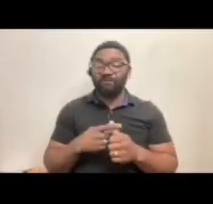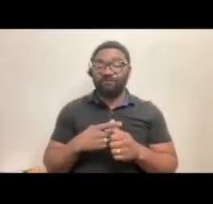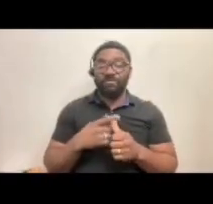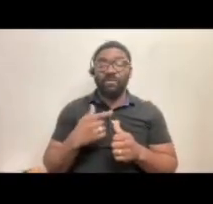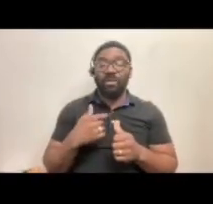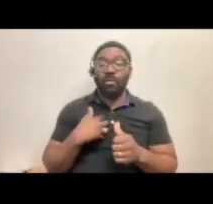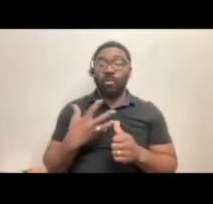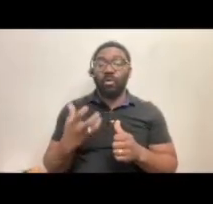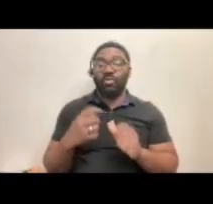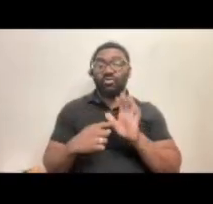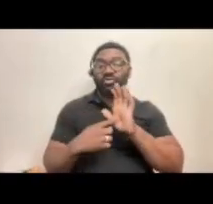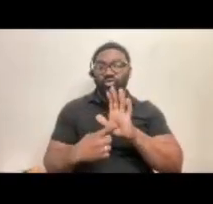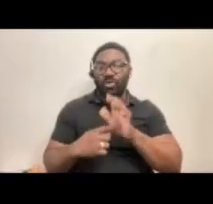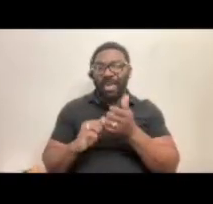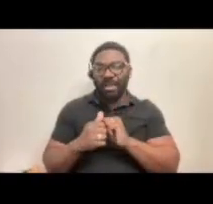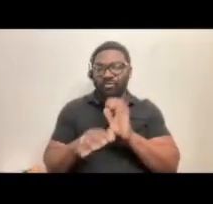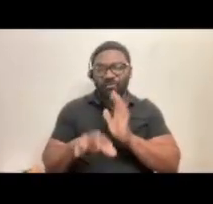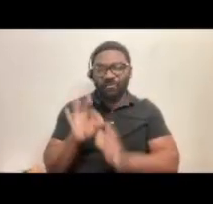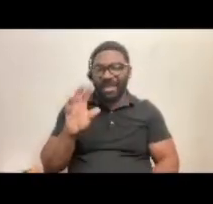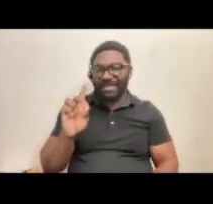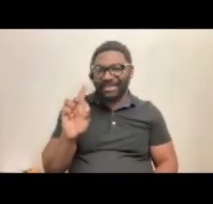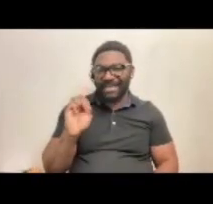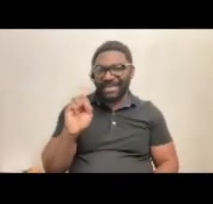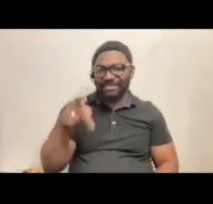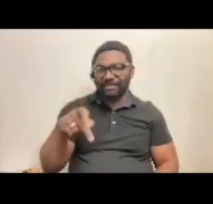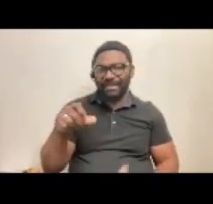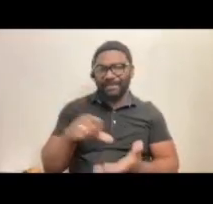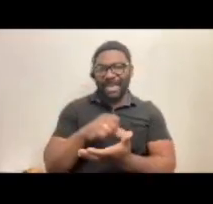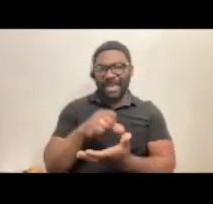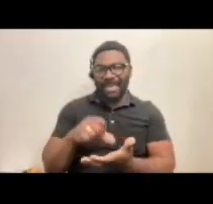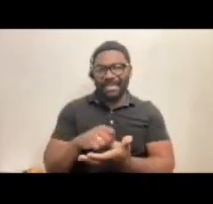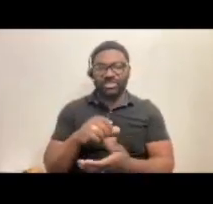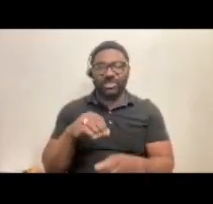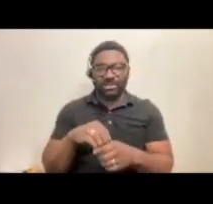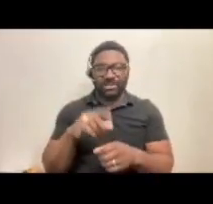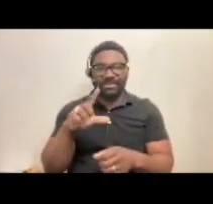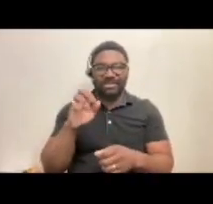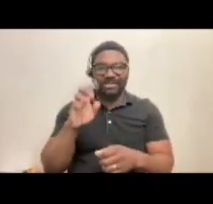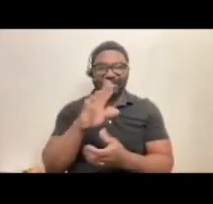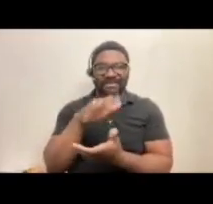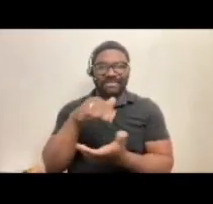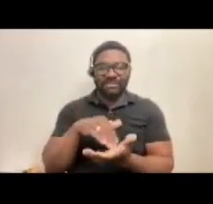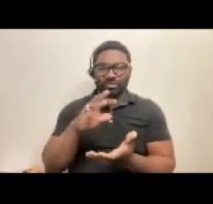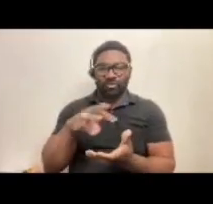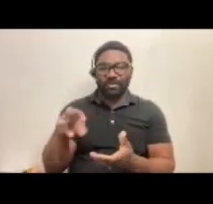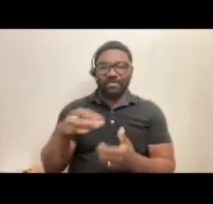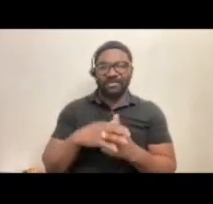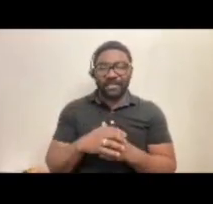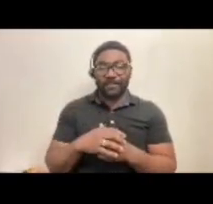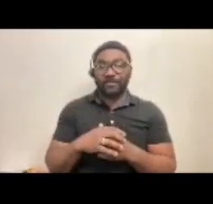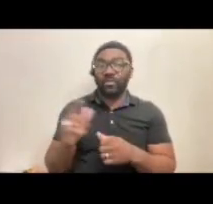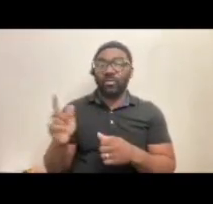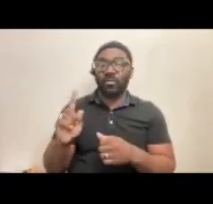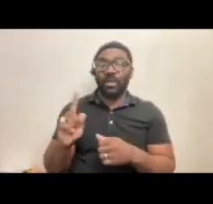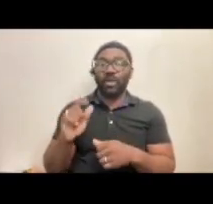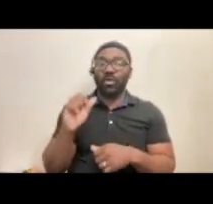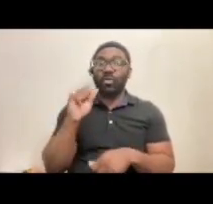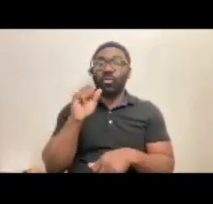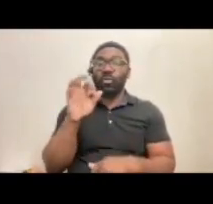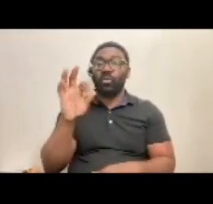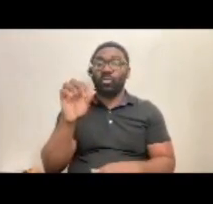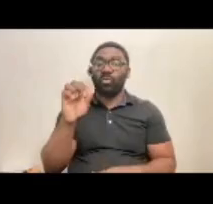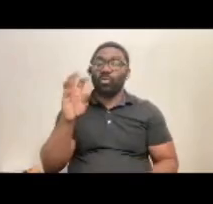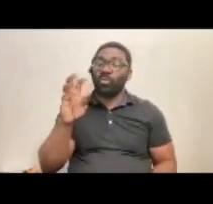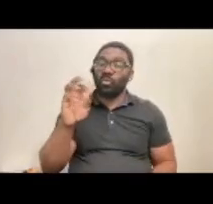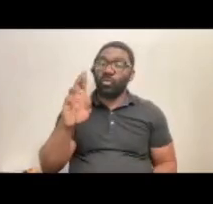show you how you find that DSP page when you go to the LEAD Center website. So it lives under Workforce Development.